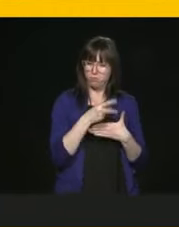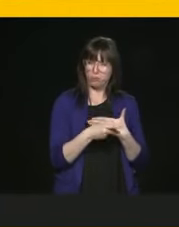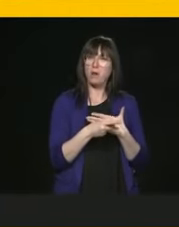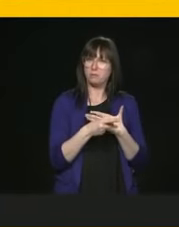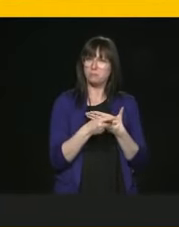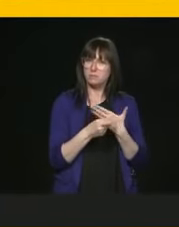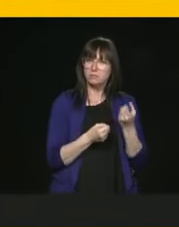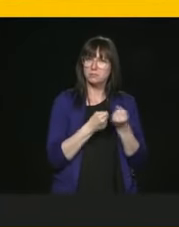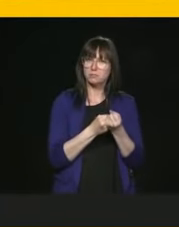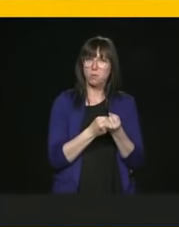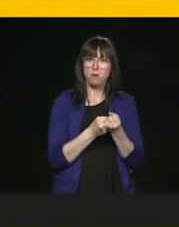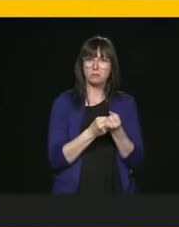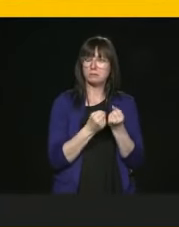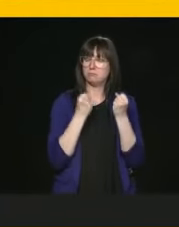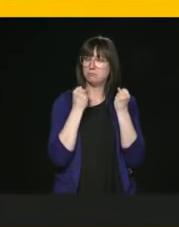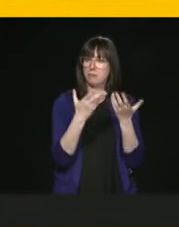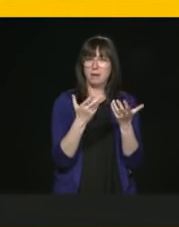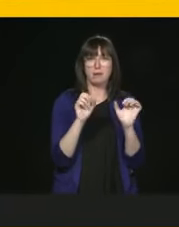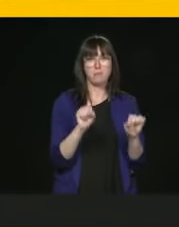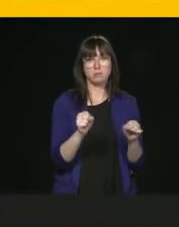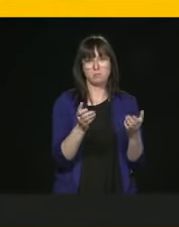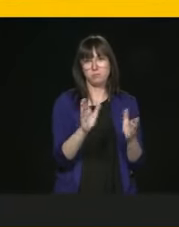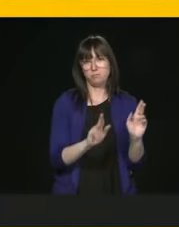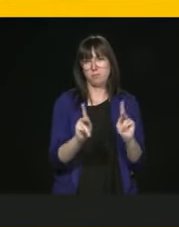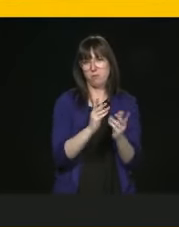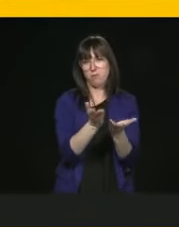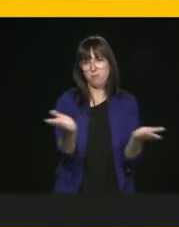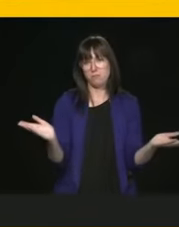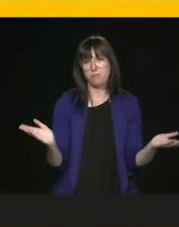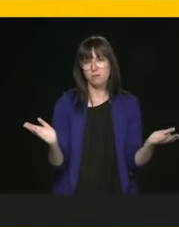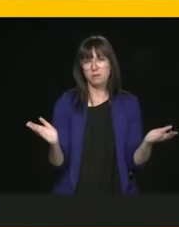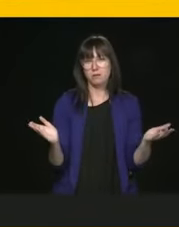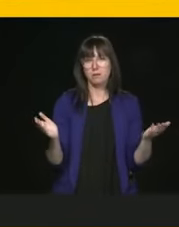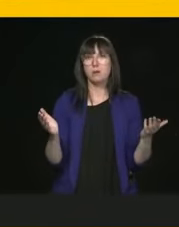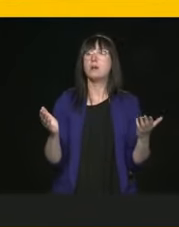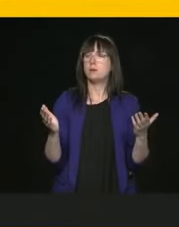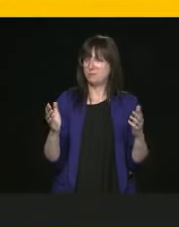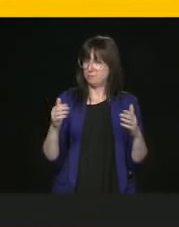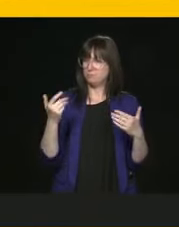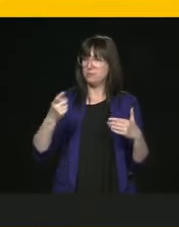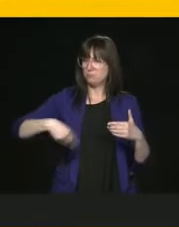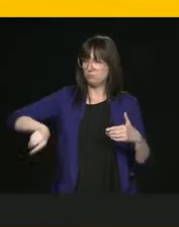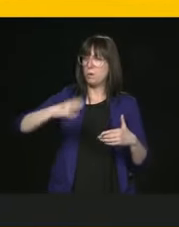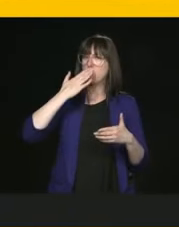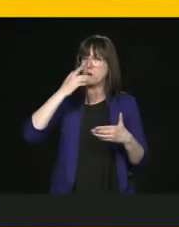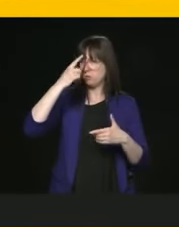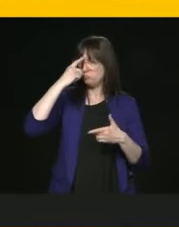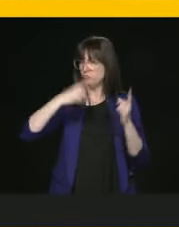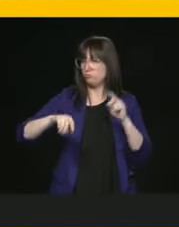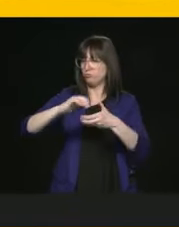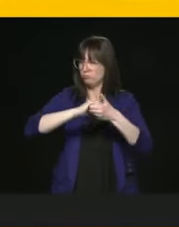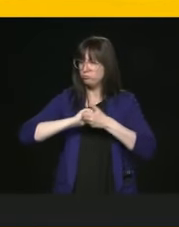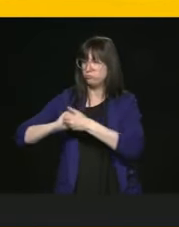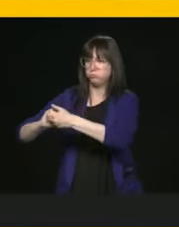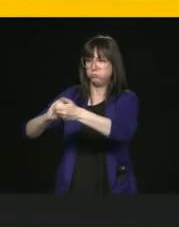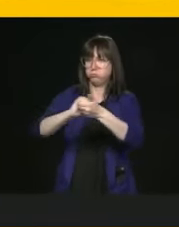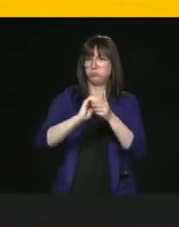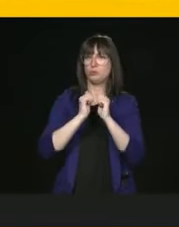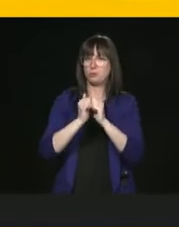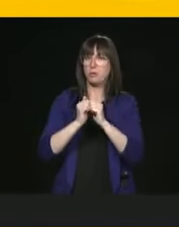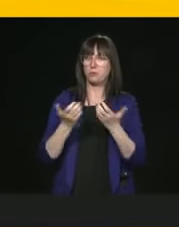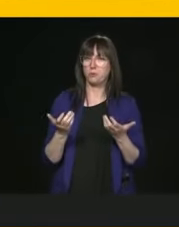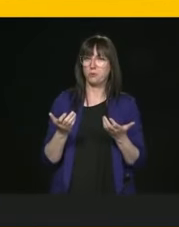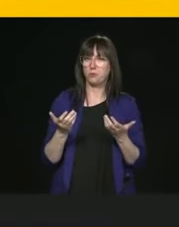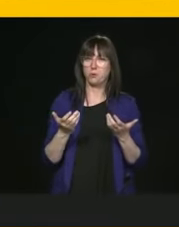are designed to help as many Canadians as possible. It is a great sign of collaboration and solidarity, of Canadians